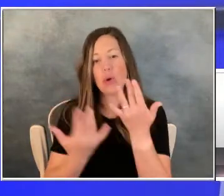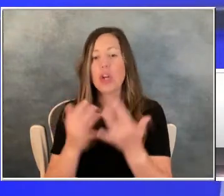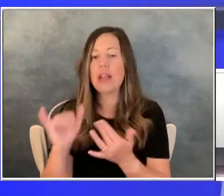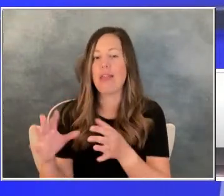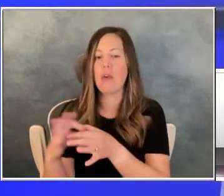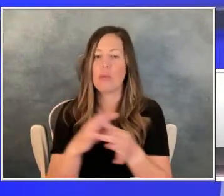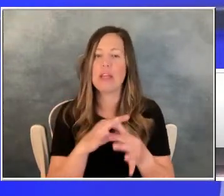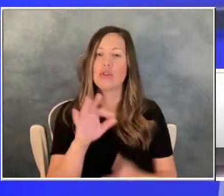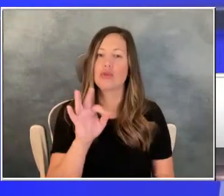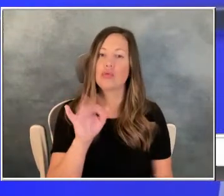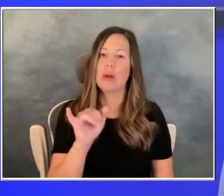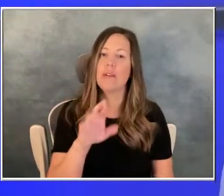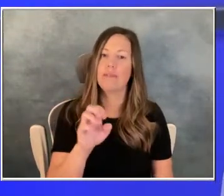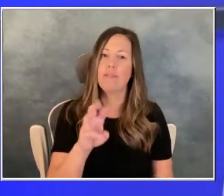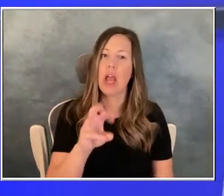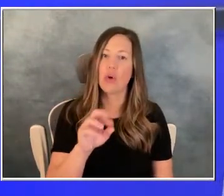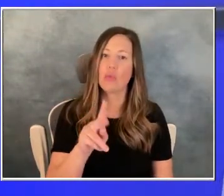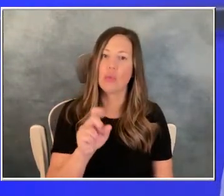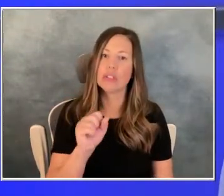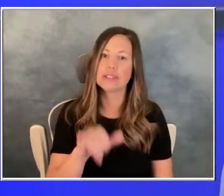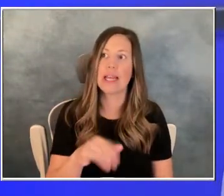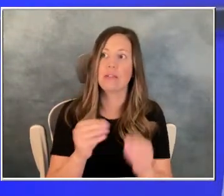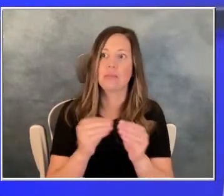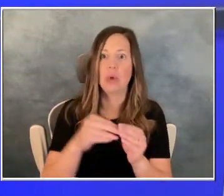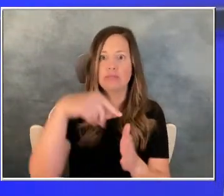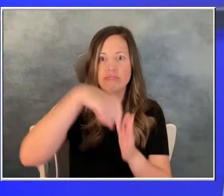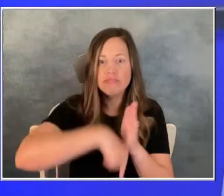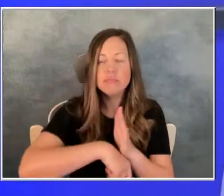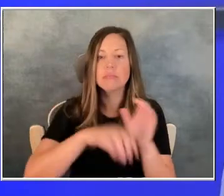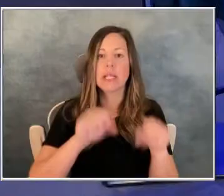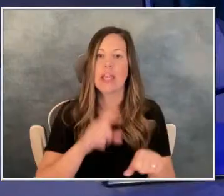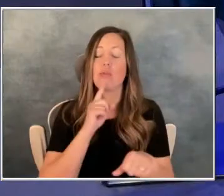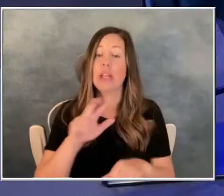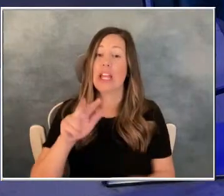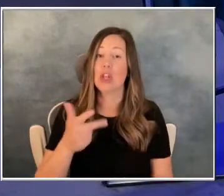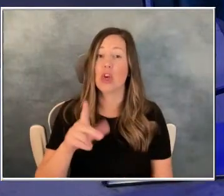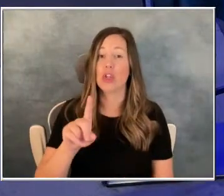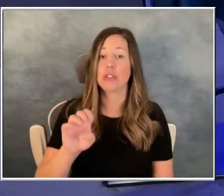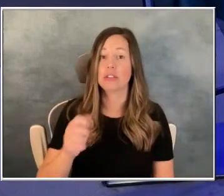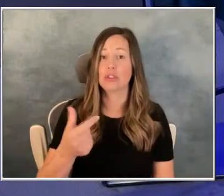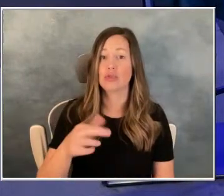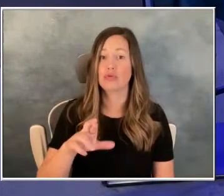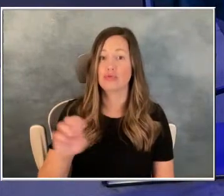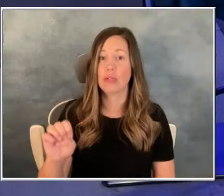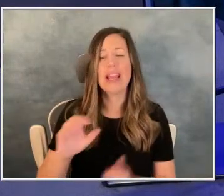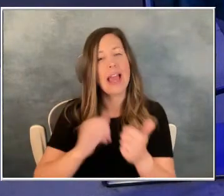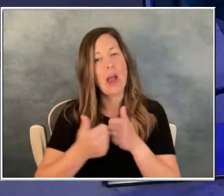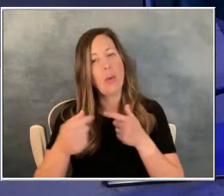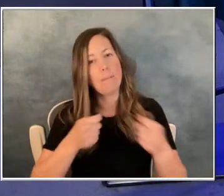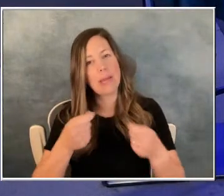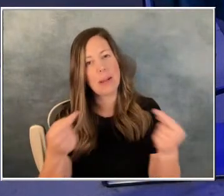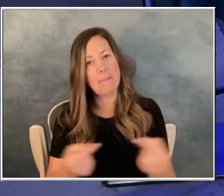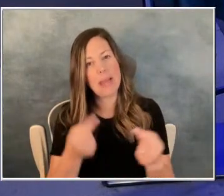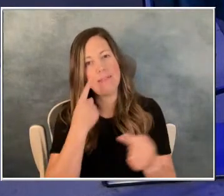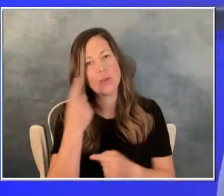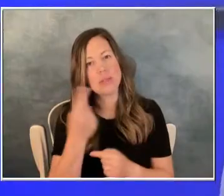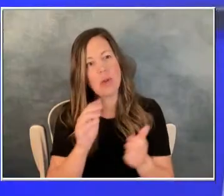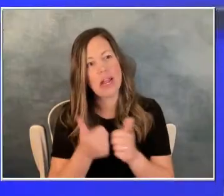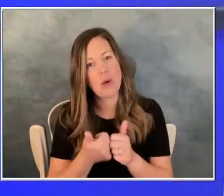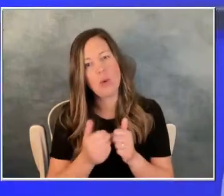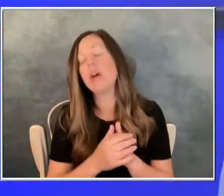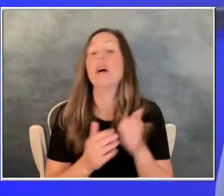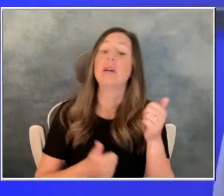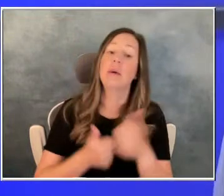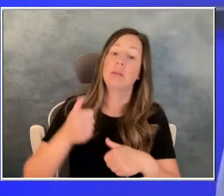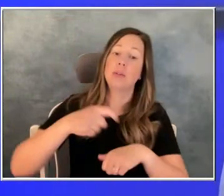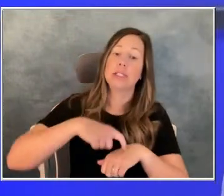have to worry about those burns being deeper, can be third-degree burns. How do you manage the pain for someone? Most of the times, I think these